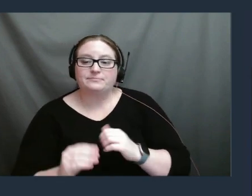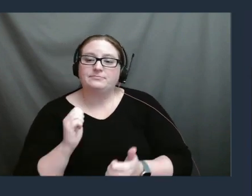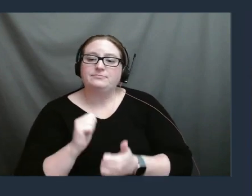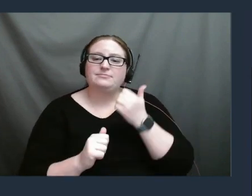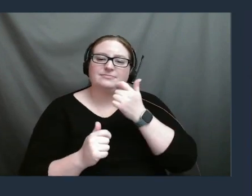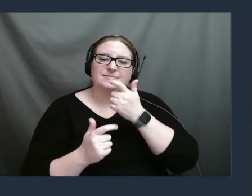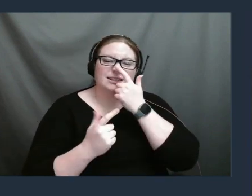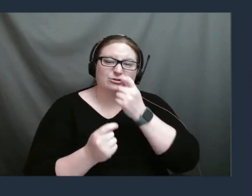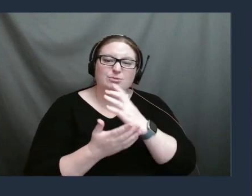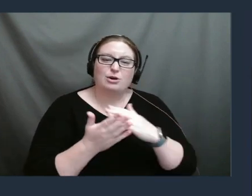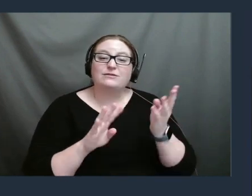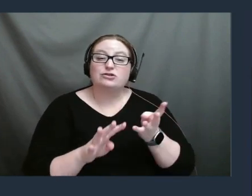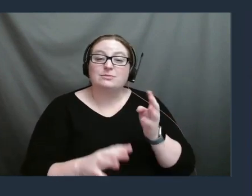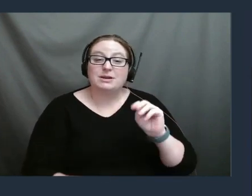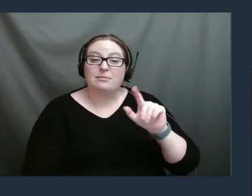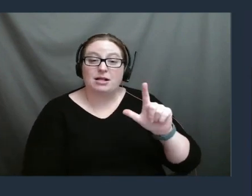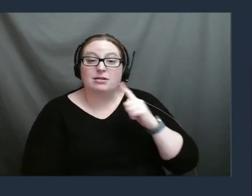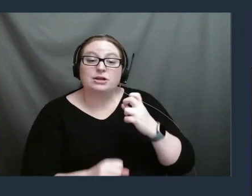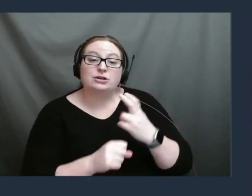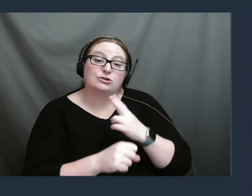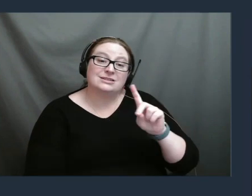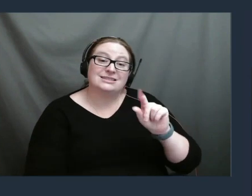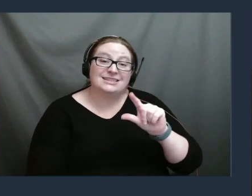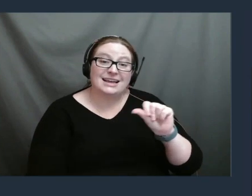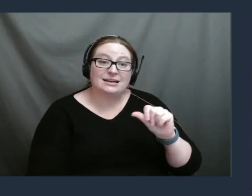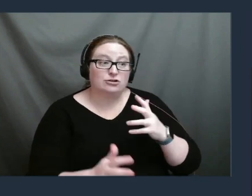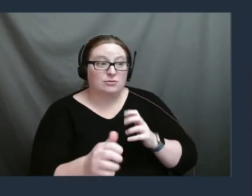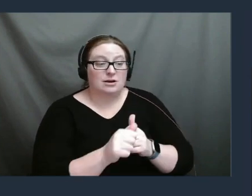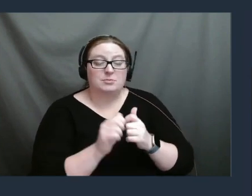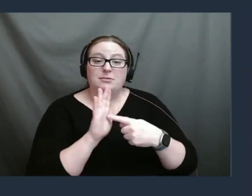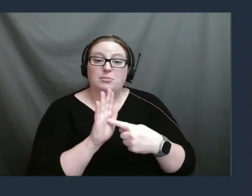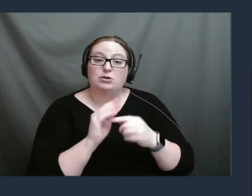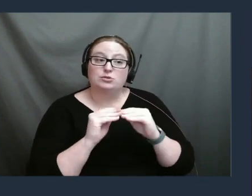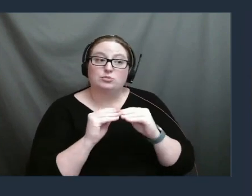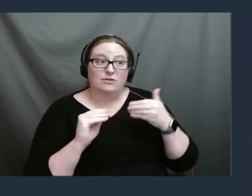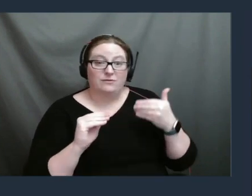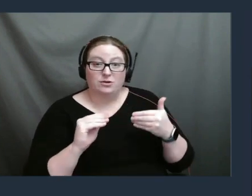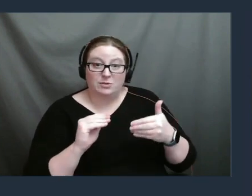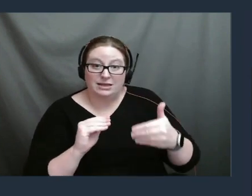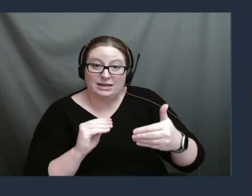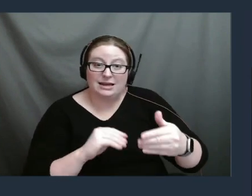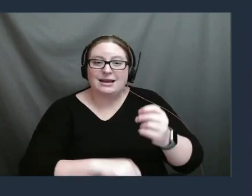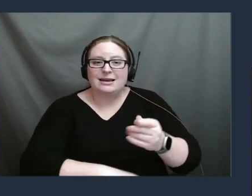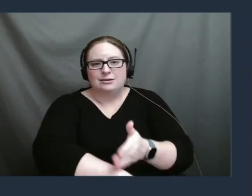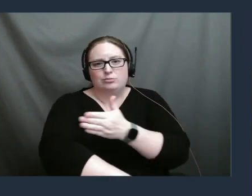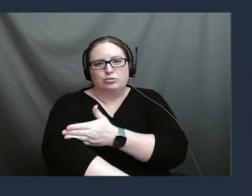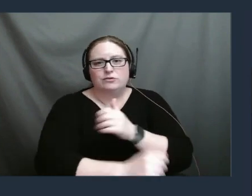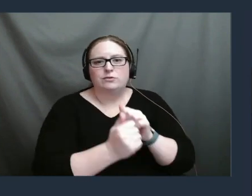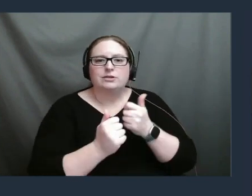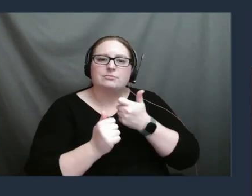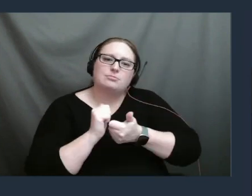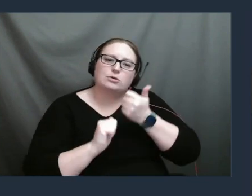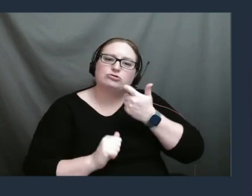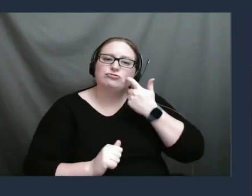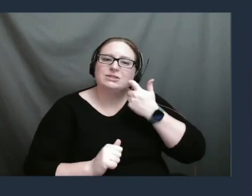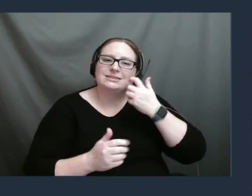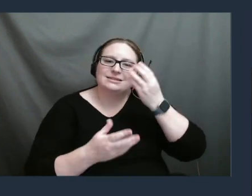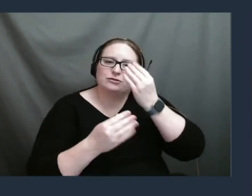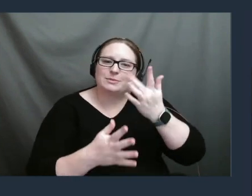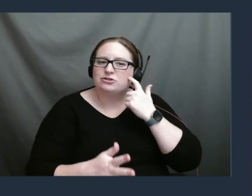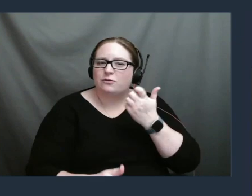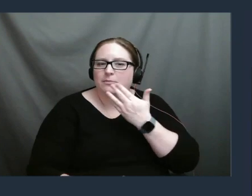can use the data to update models more frequently and improve the model with the most recent information for better predictions.